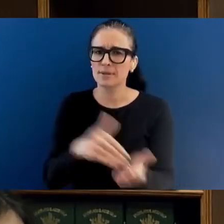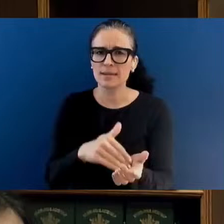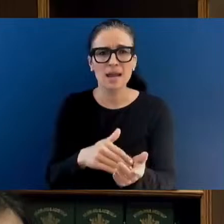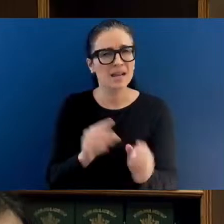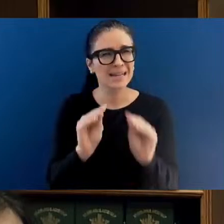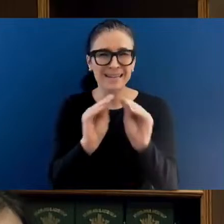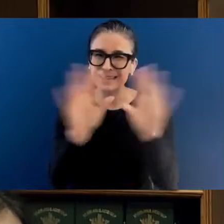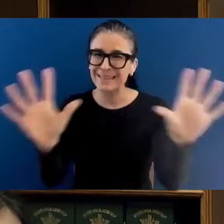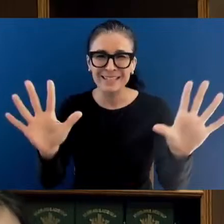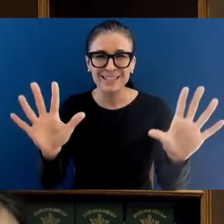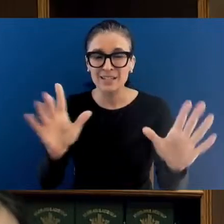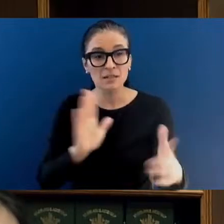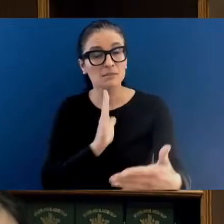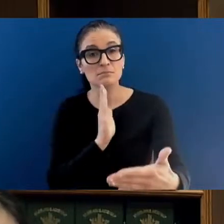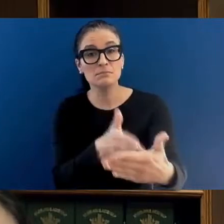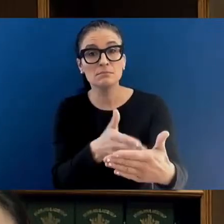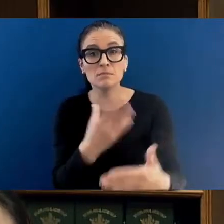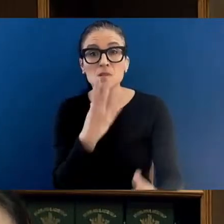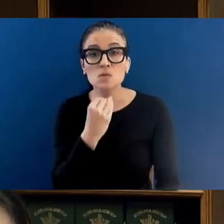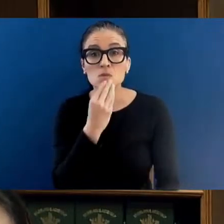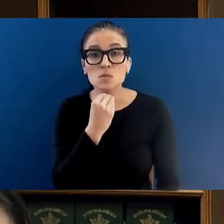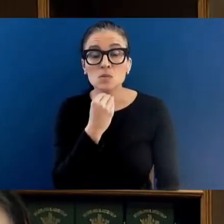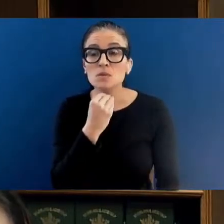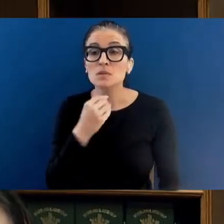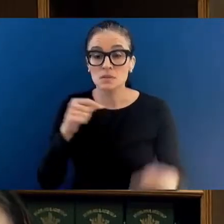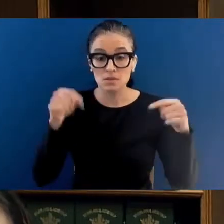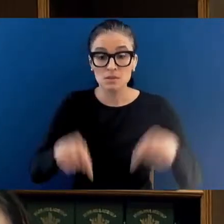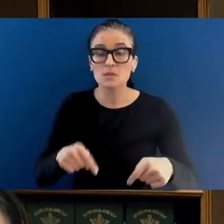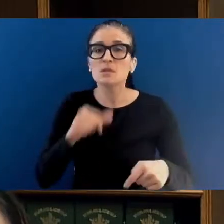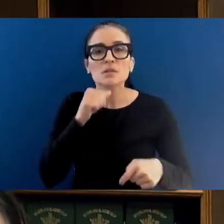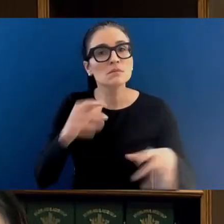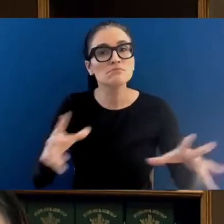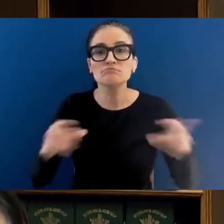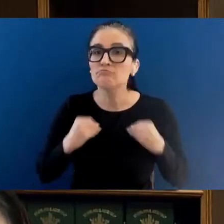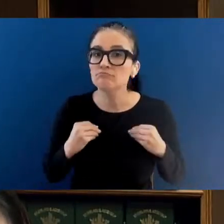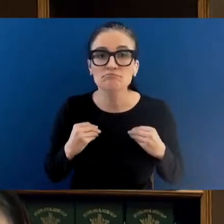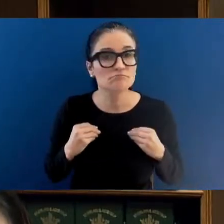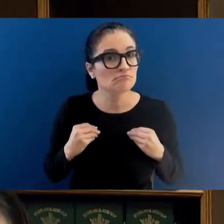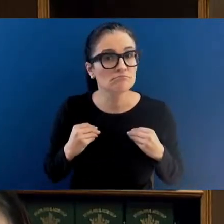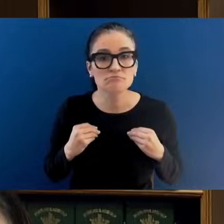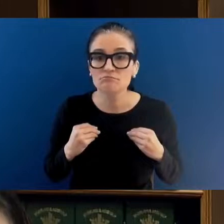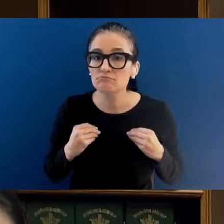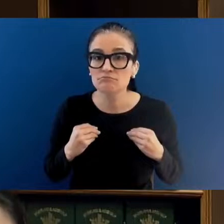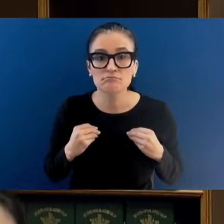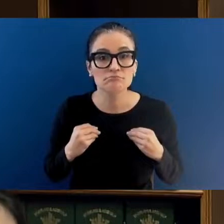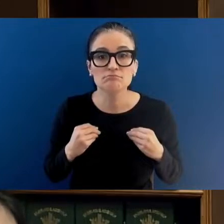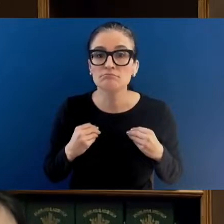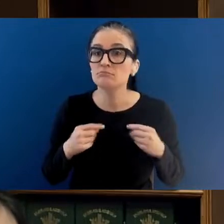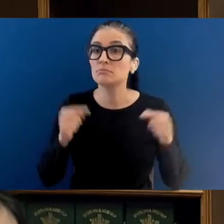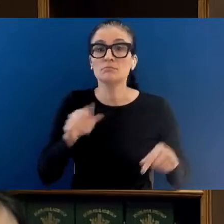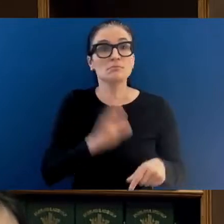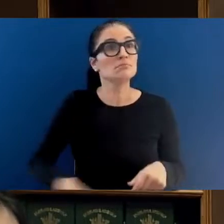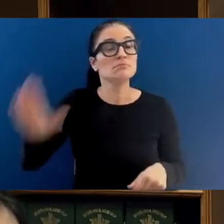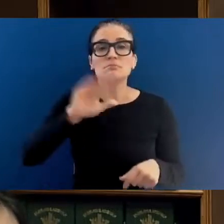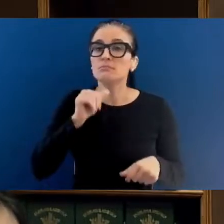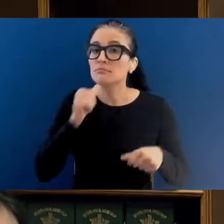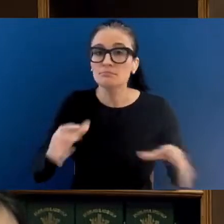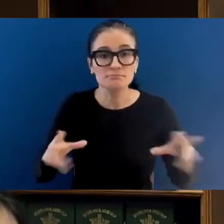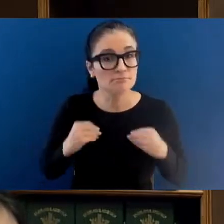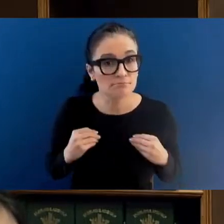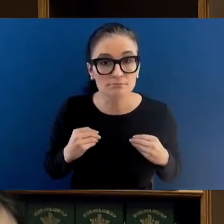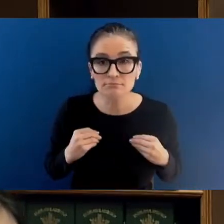campuses. It is not tolerated in our province. Hate of any kind is not tolerated. Our government is taking